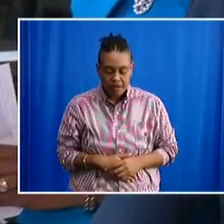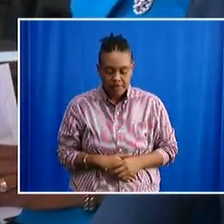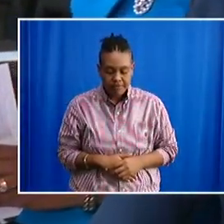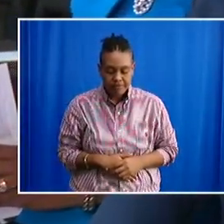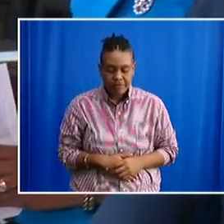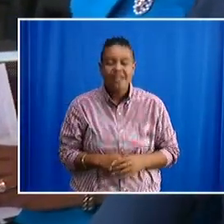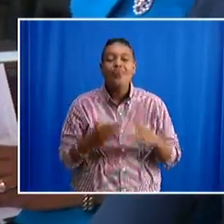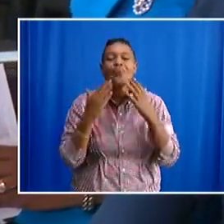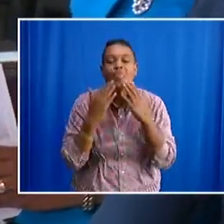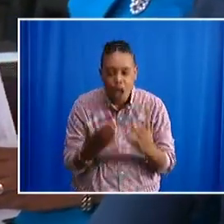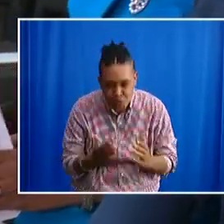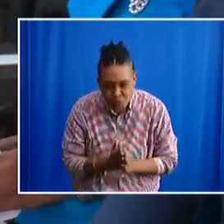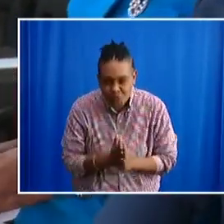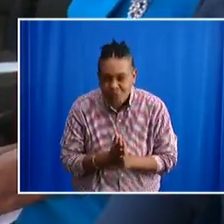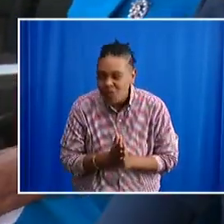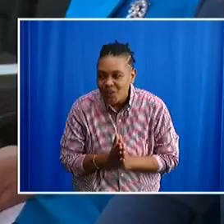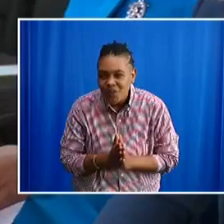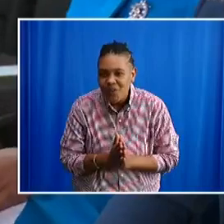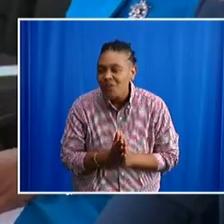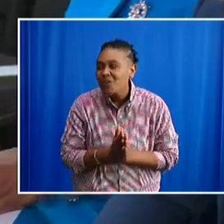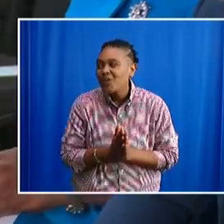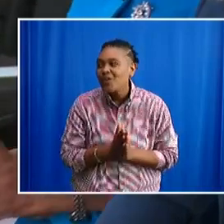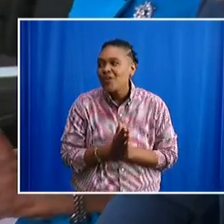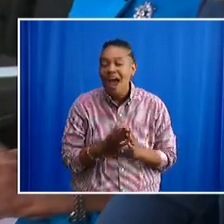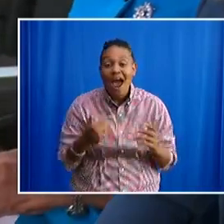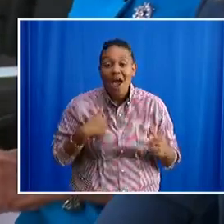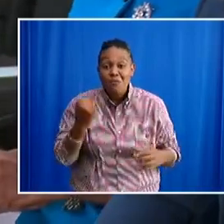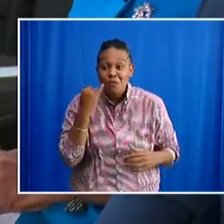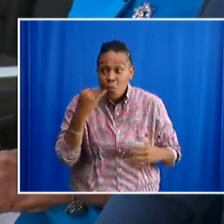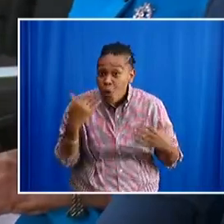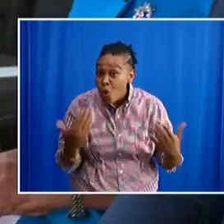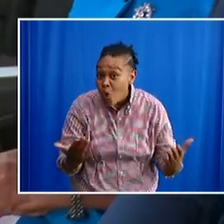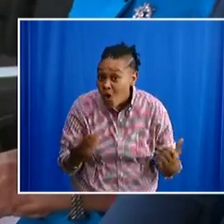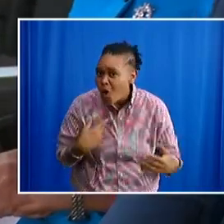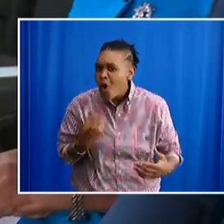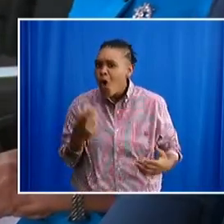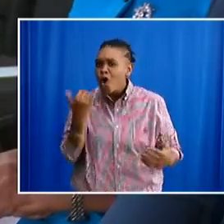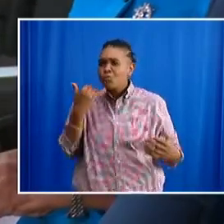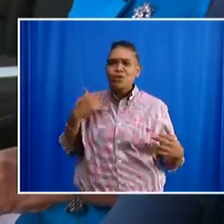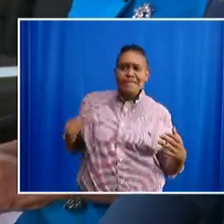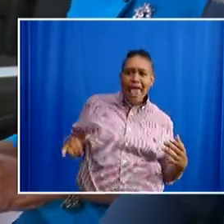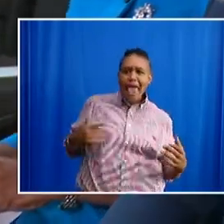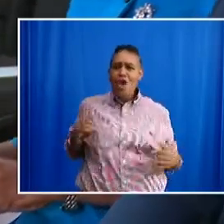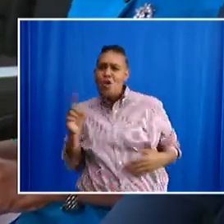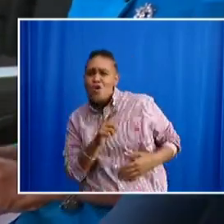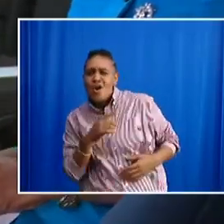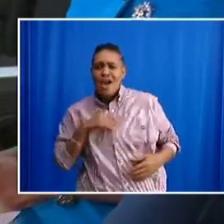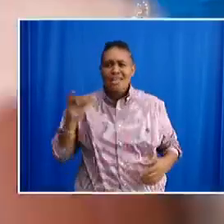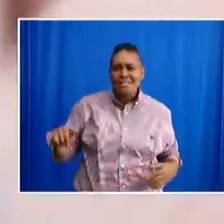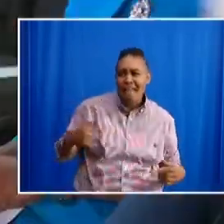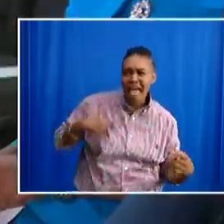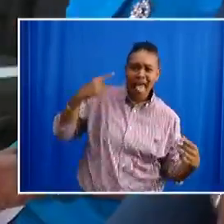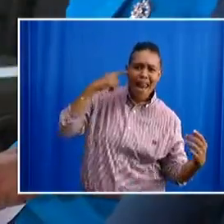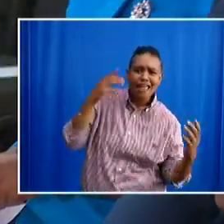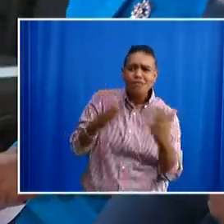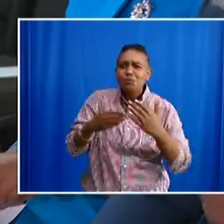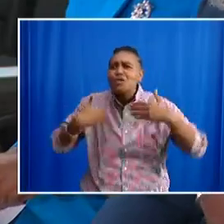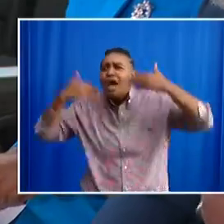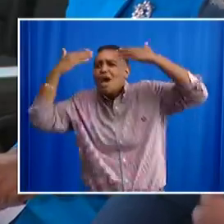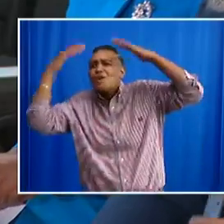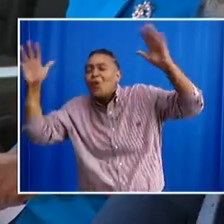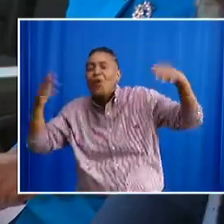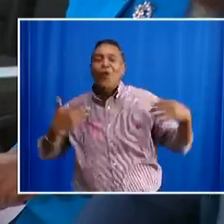Thank you very much. I was thinking now, am I supposed to go, or am I supposed to stay, or can I listen to the music?